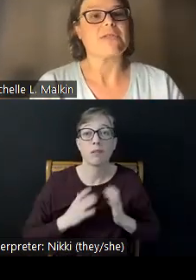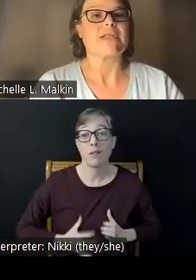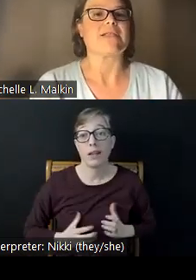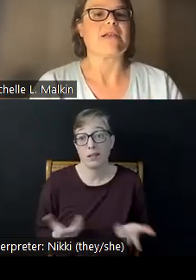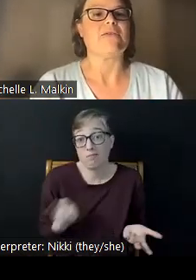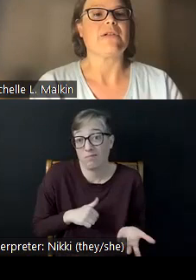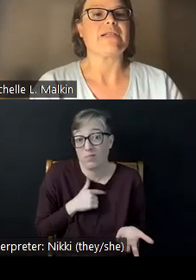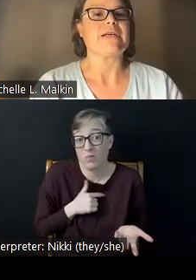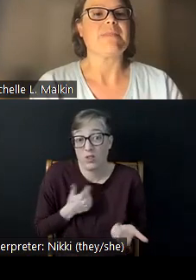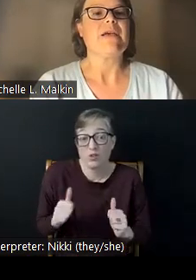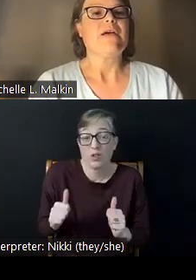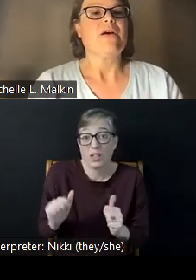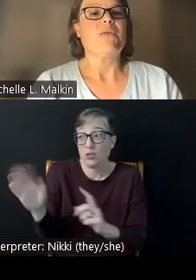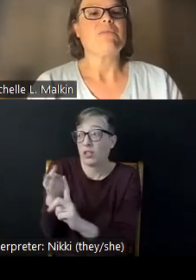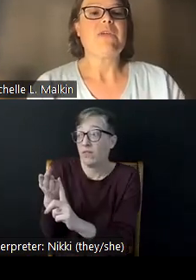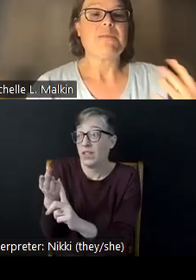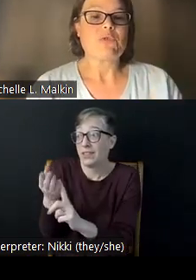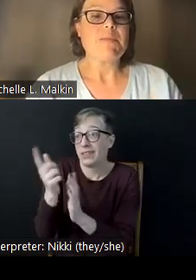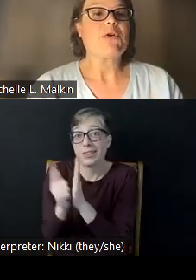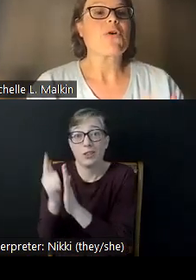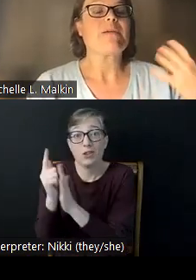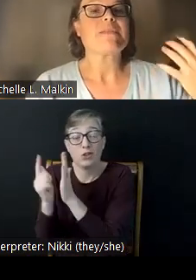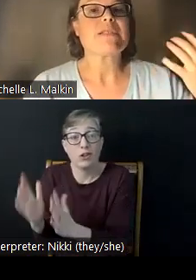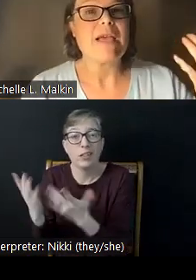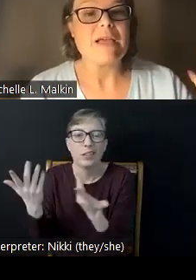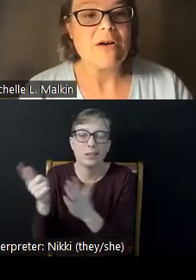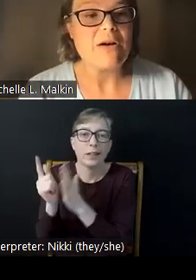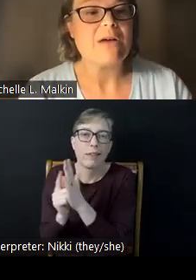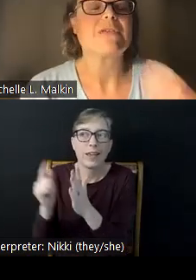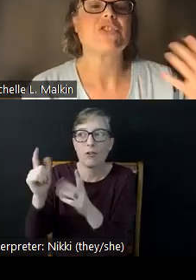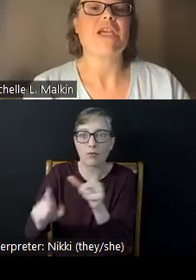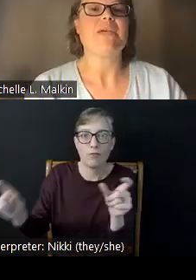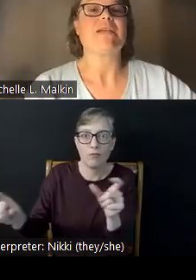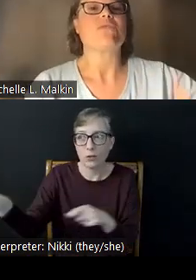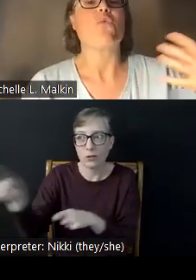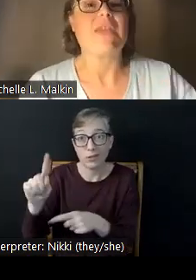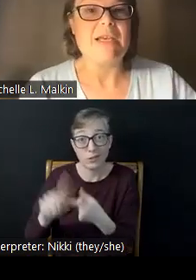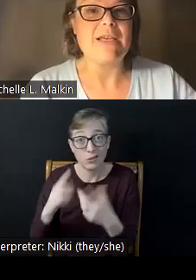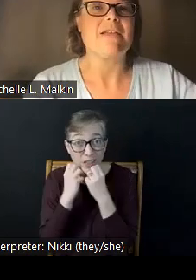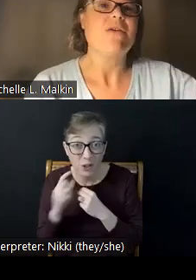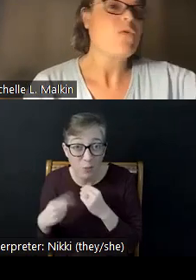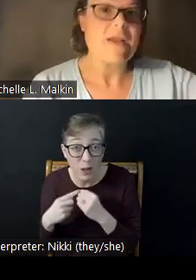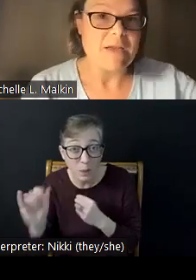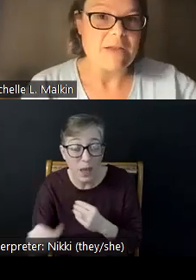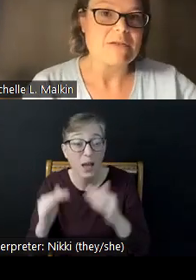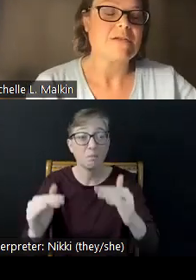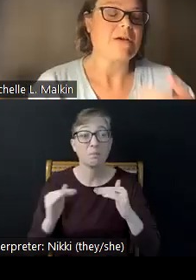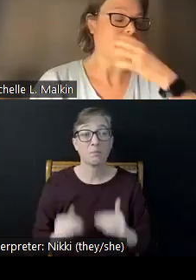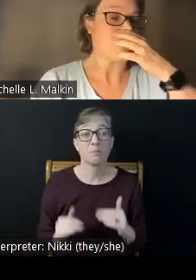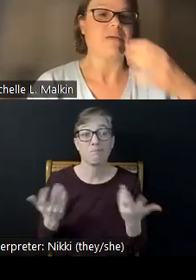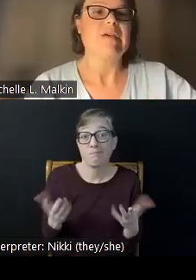about those things and utilize them. Develop treatment programs and offer GA meetings within, or any